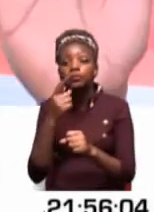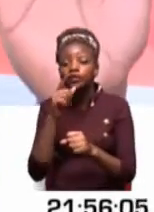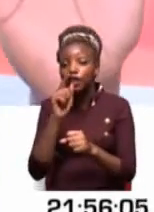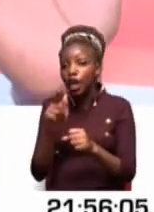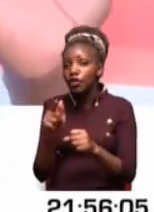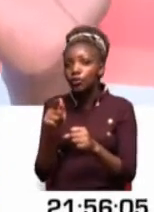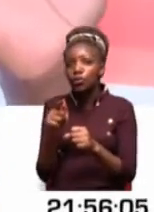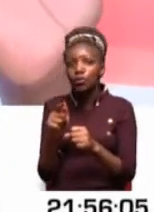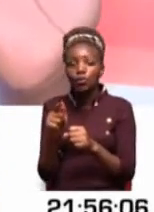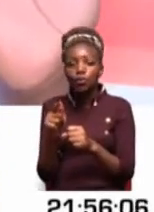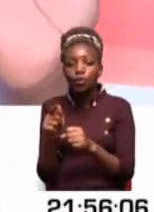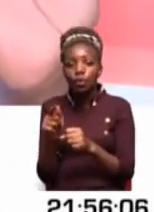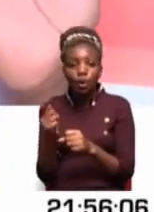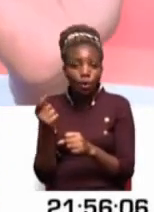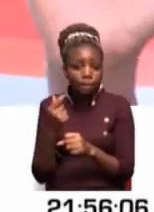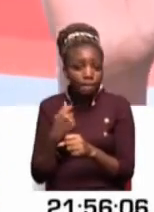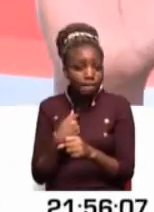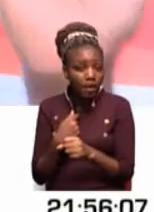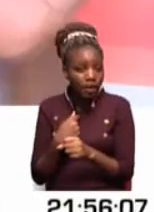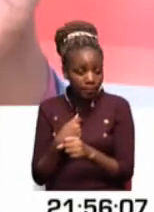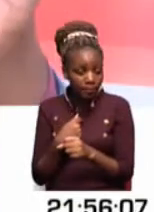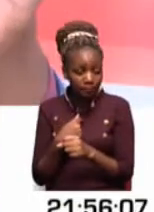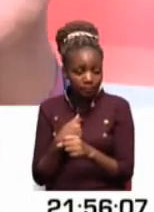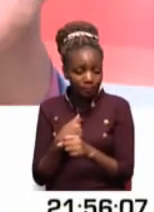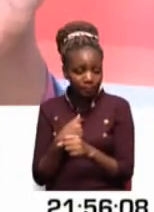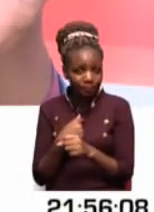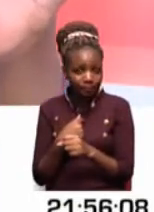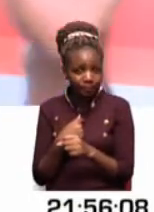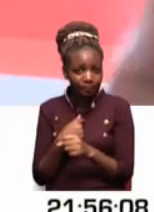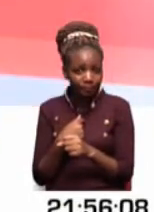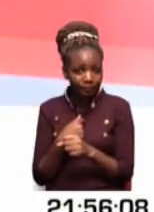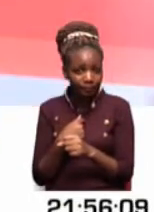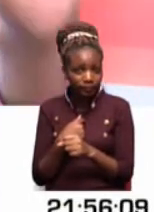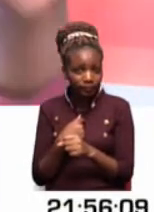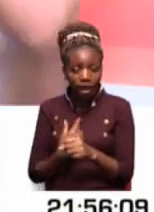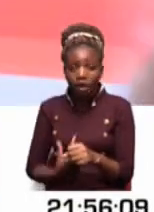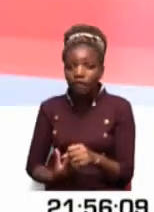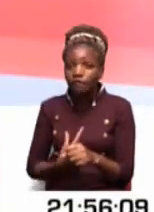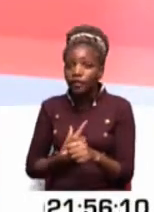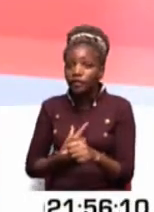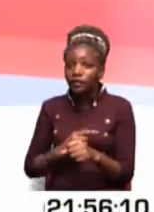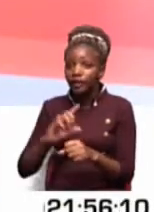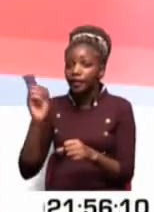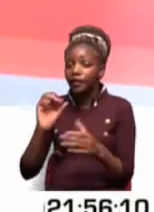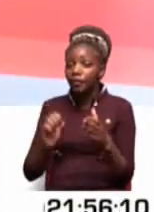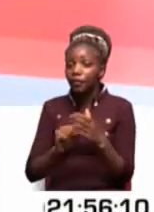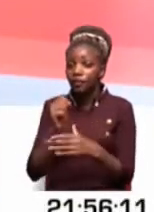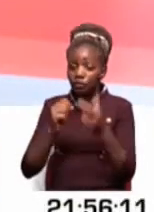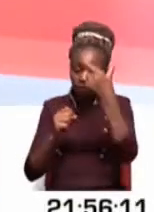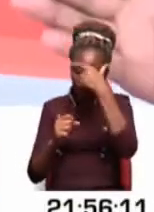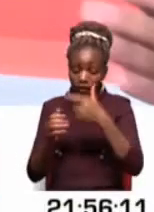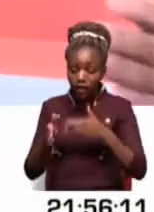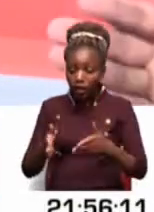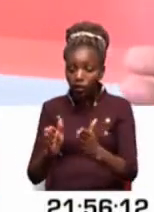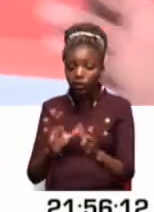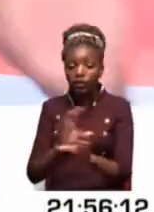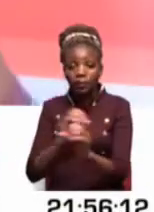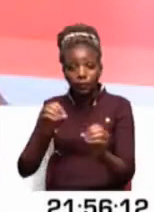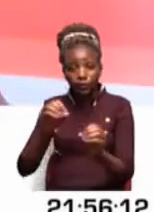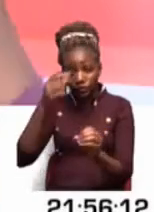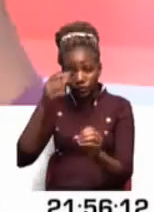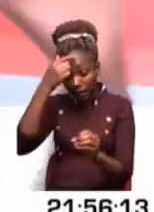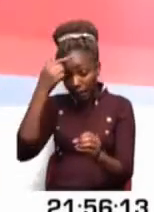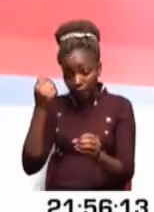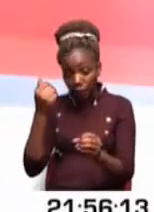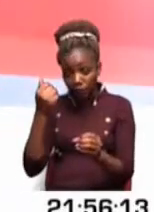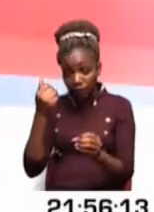to access out of Nairobi through Thika Road in the past because of the way the road was. Narrow. Mm-hmm. Now we have